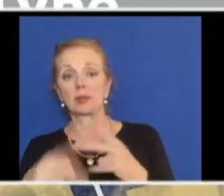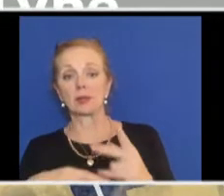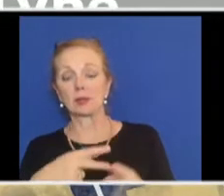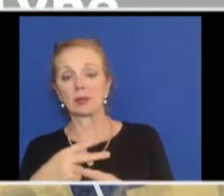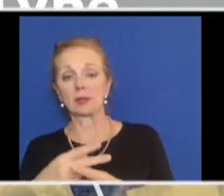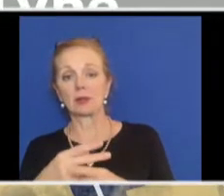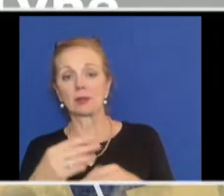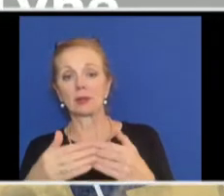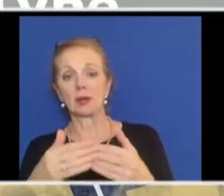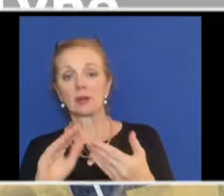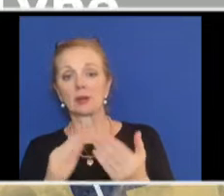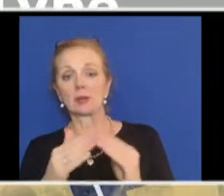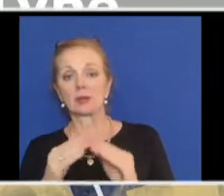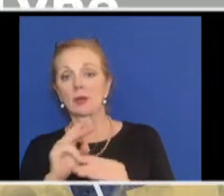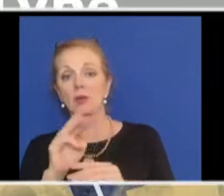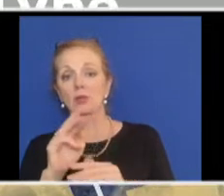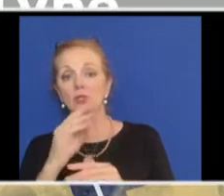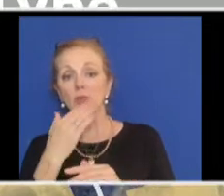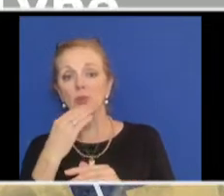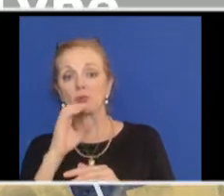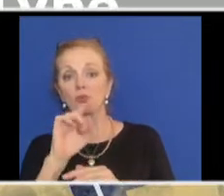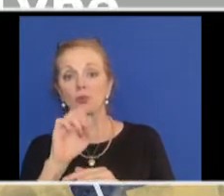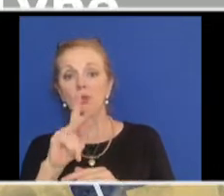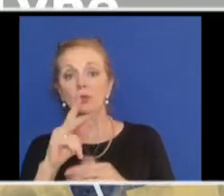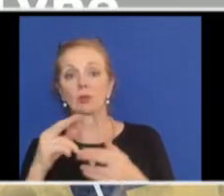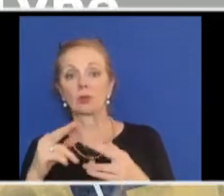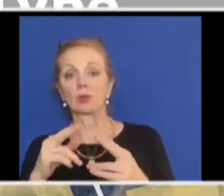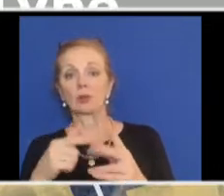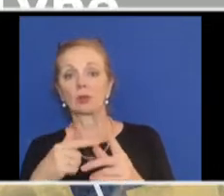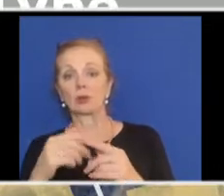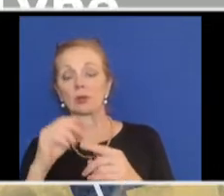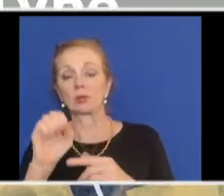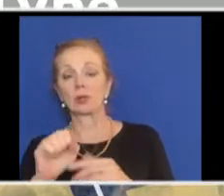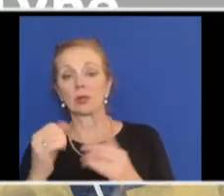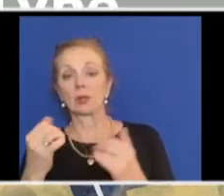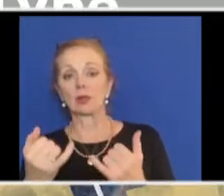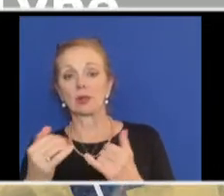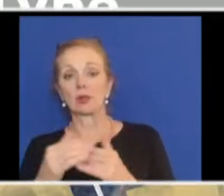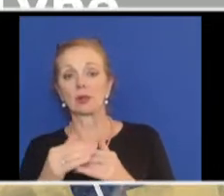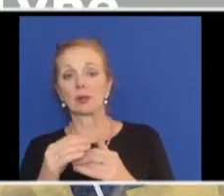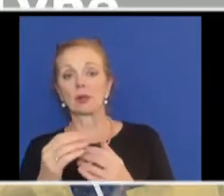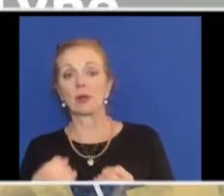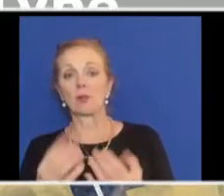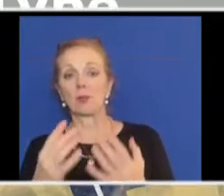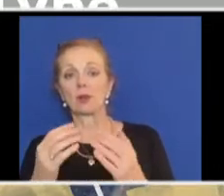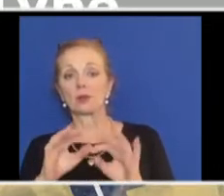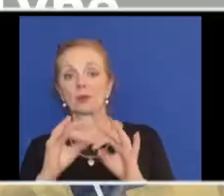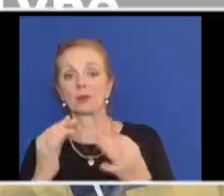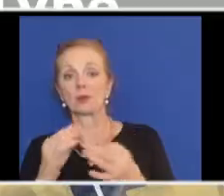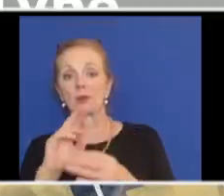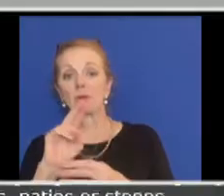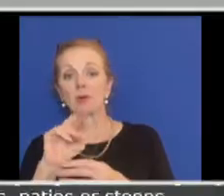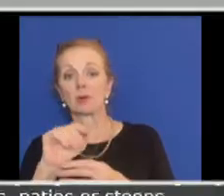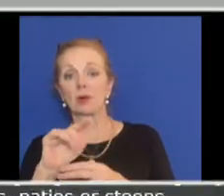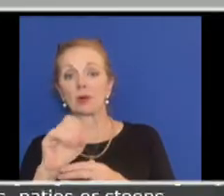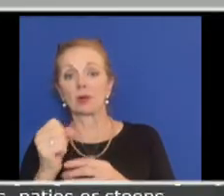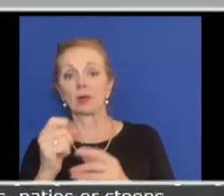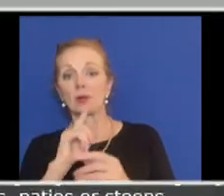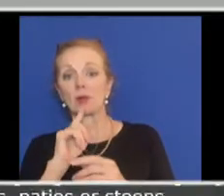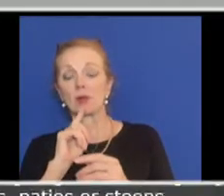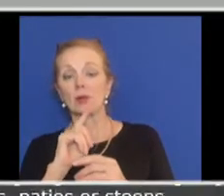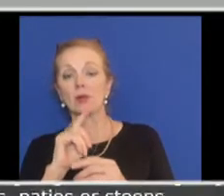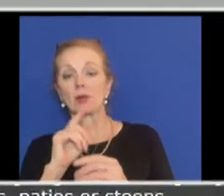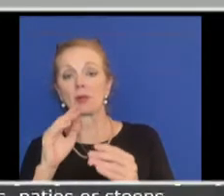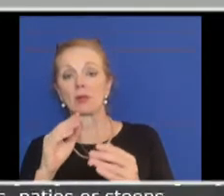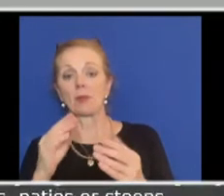see some Neighborhood Center along West Sugar Creek Road in the neighborhood too just to the south of the existing multi-family units are this proposal would